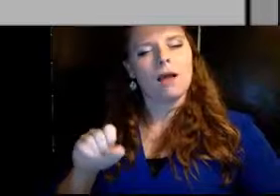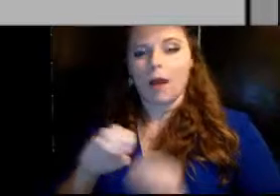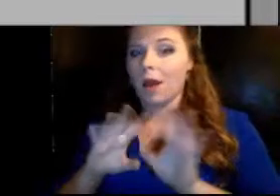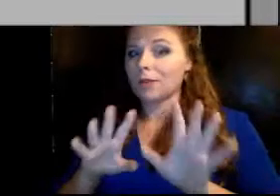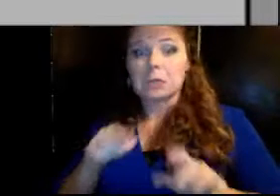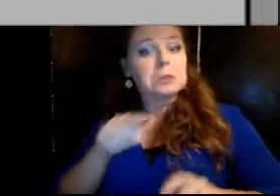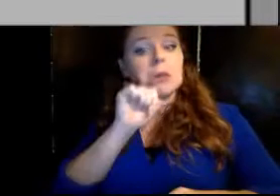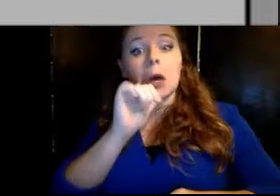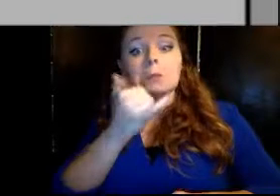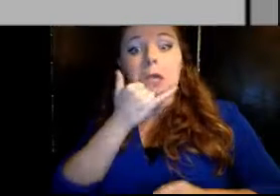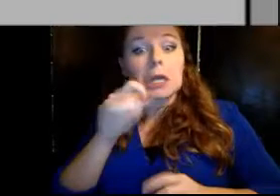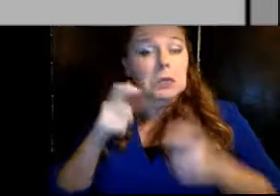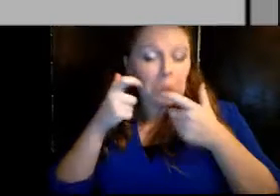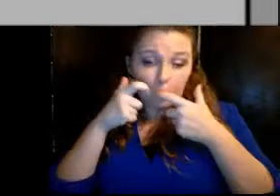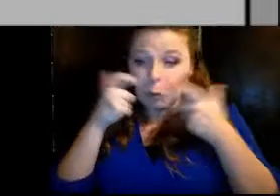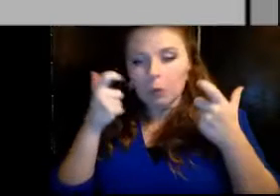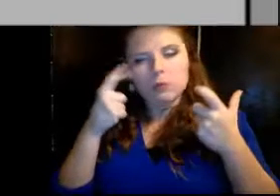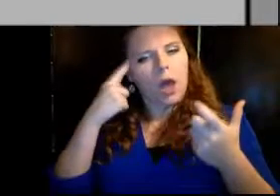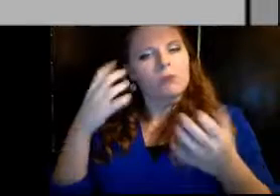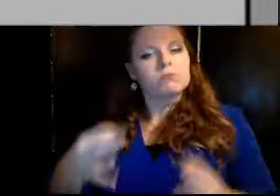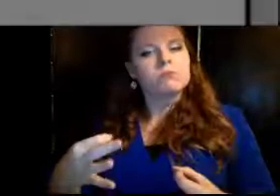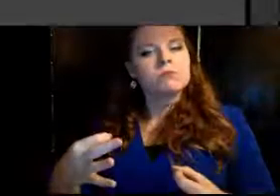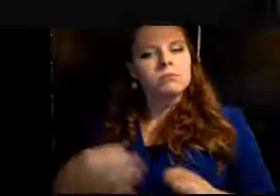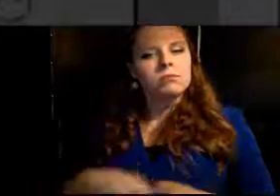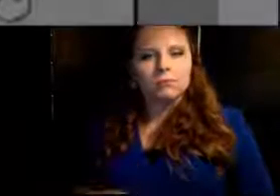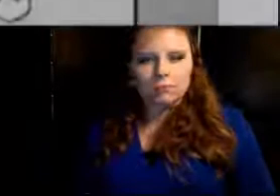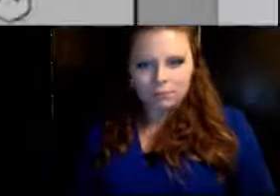made a mistake here. His head is huge by choice.